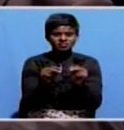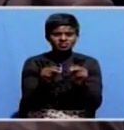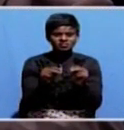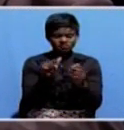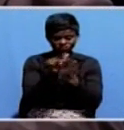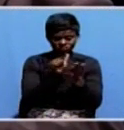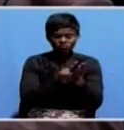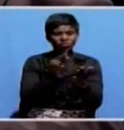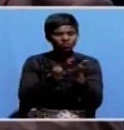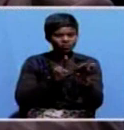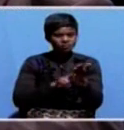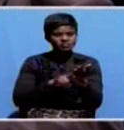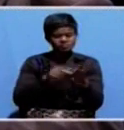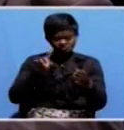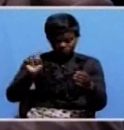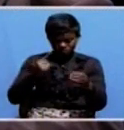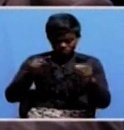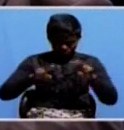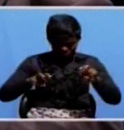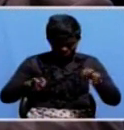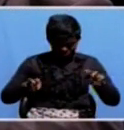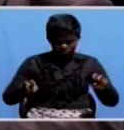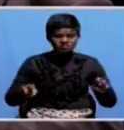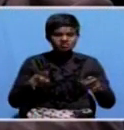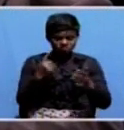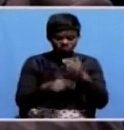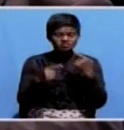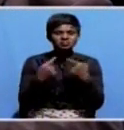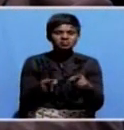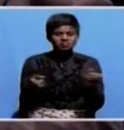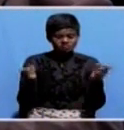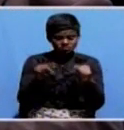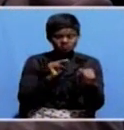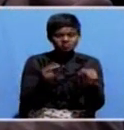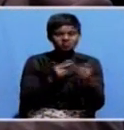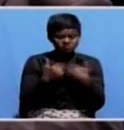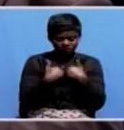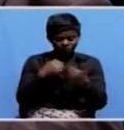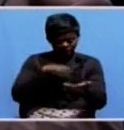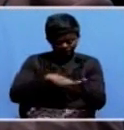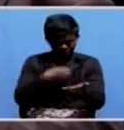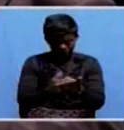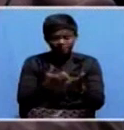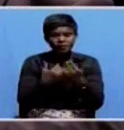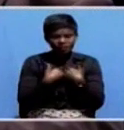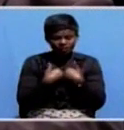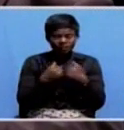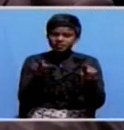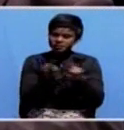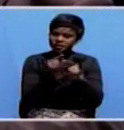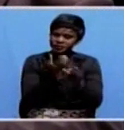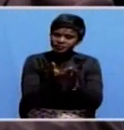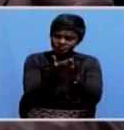requires us to investigate allegations. And when we have the evidence, then we take them to